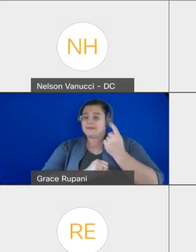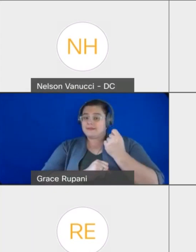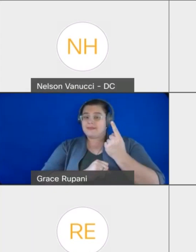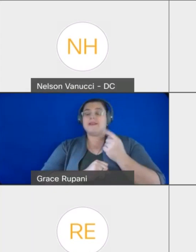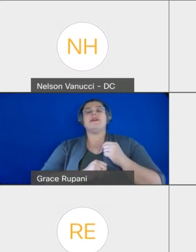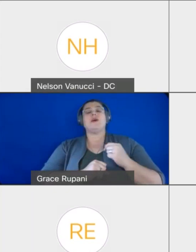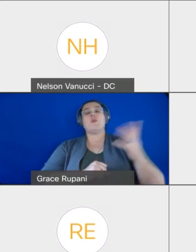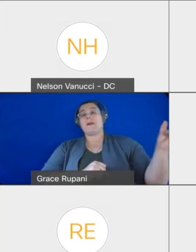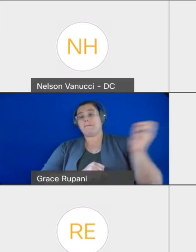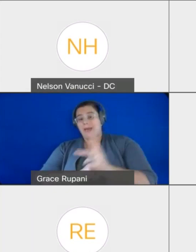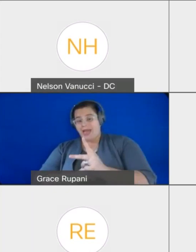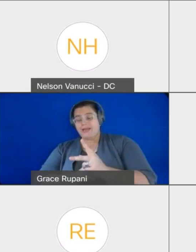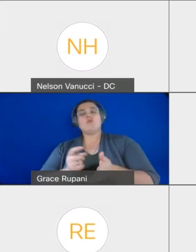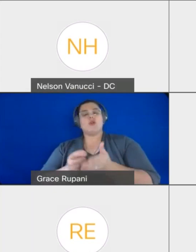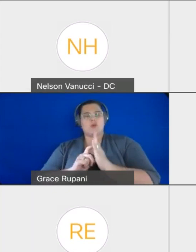quarantine upon return.